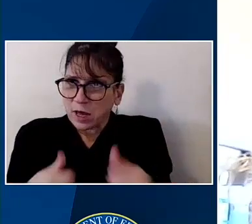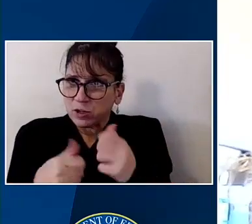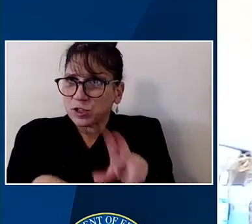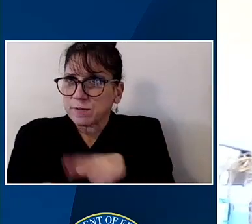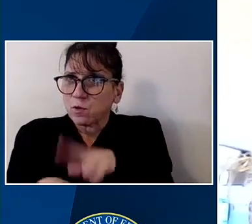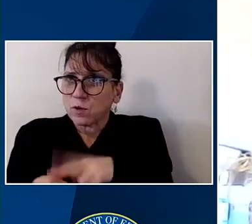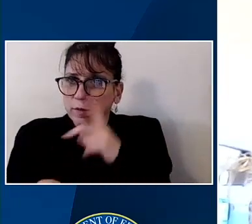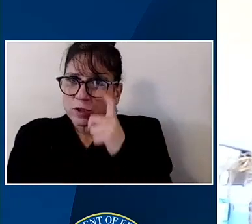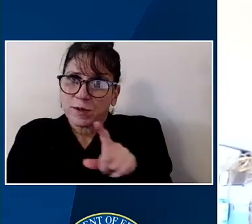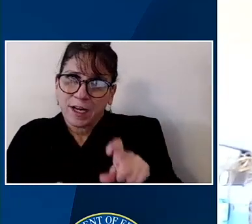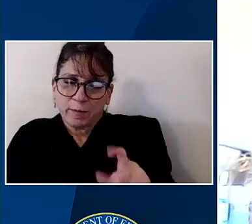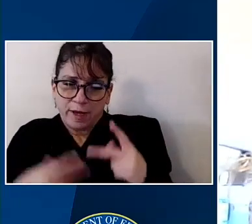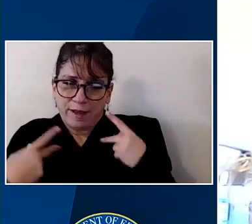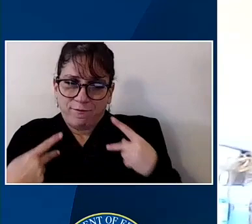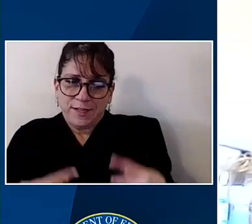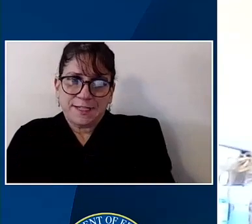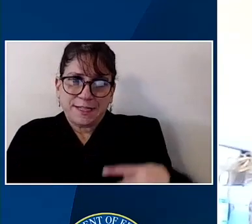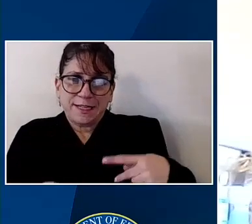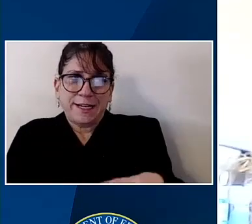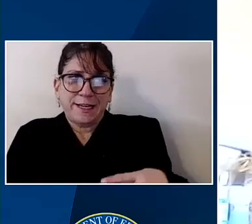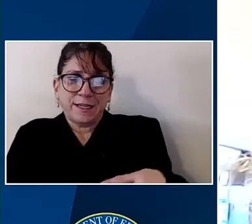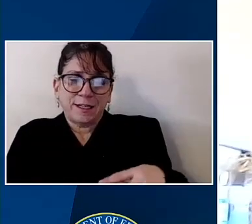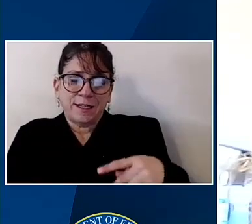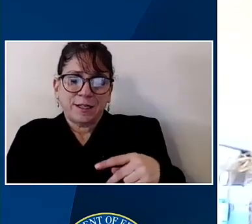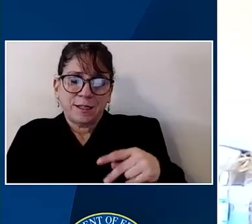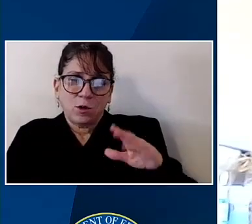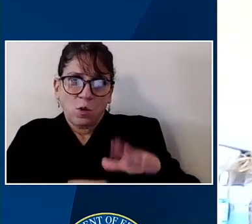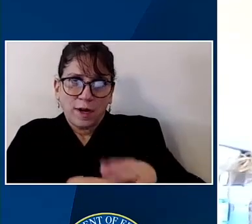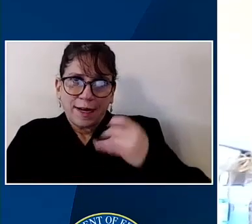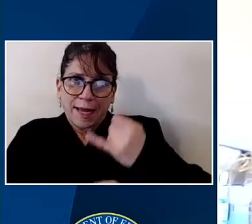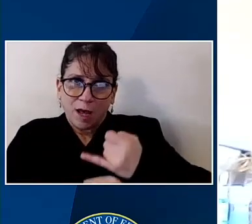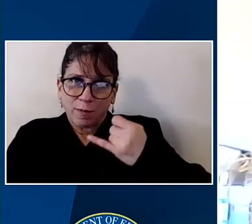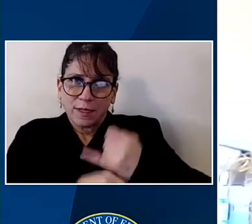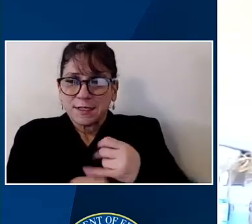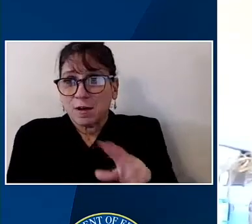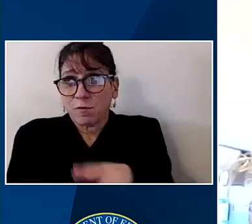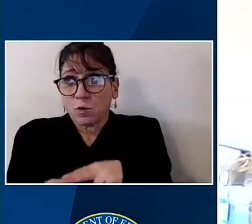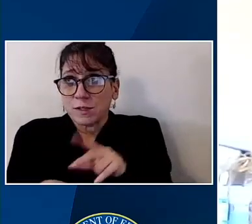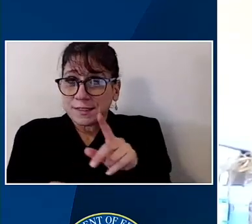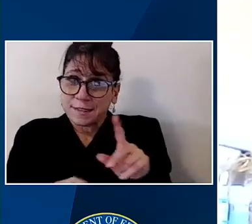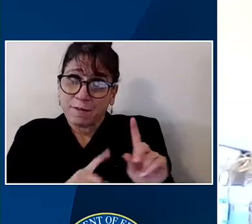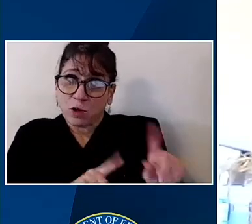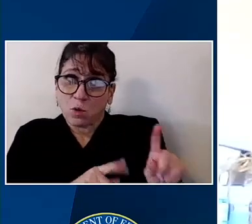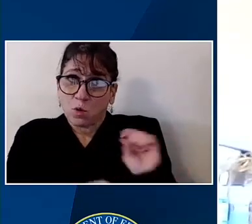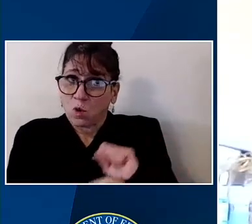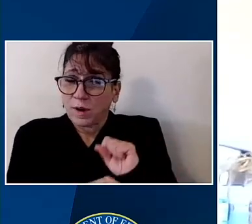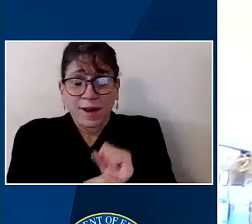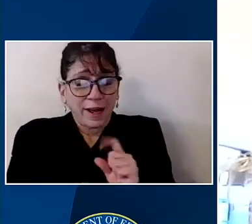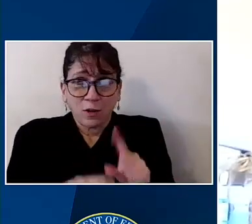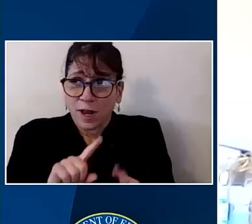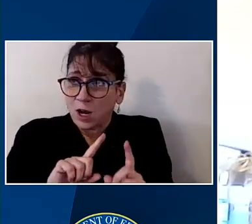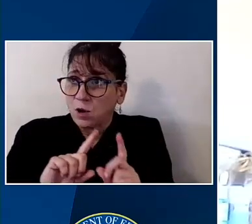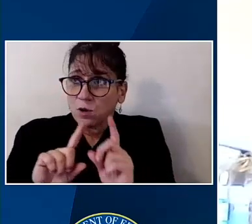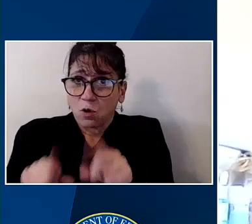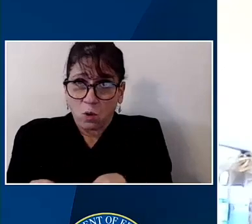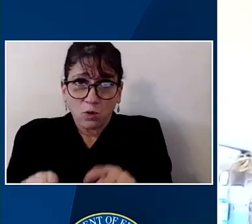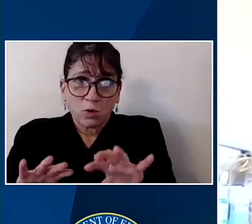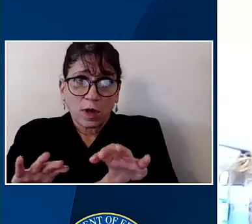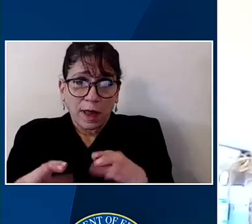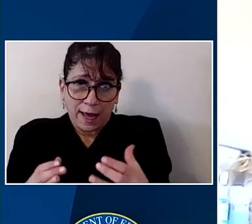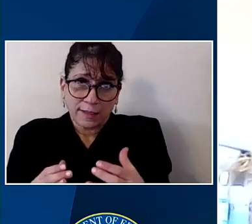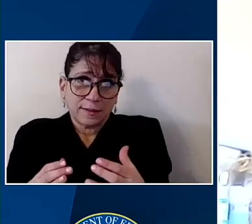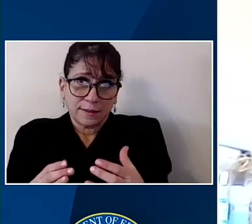you needed to be physically on campus. And of course, having to work, I could not go to a class